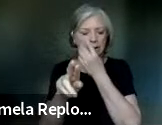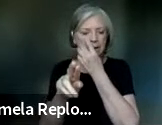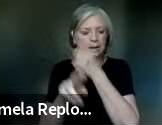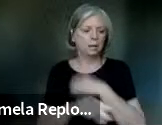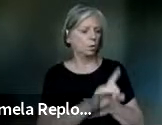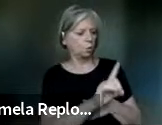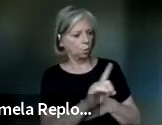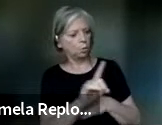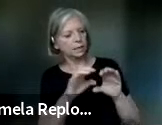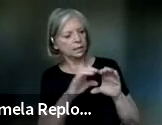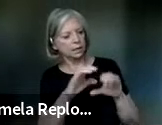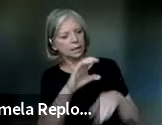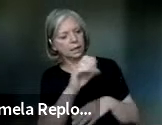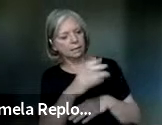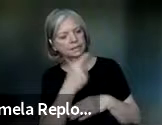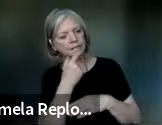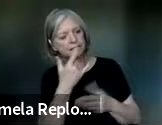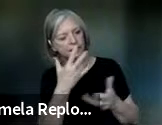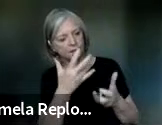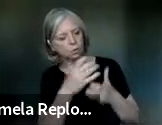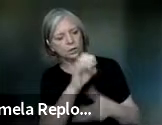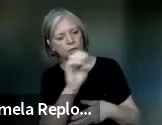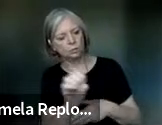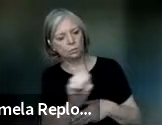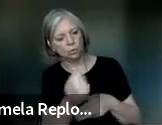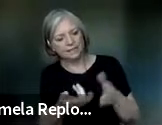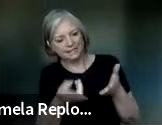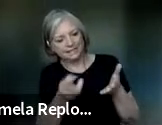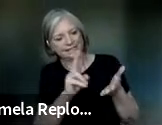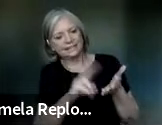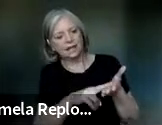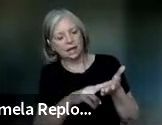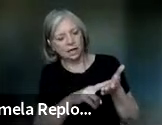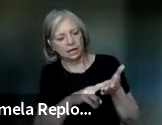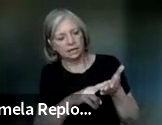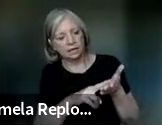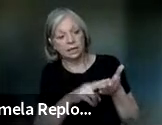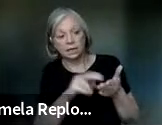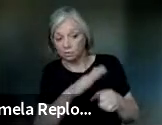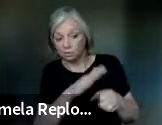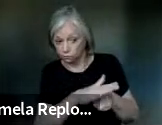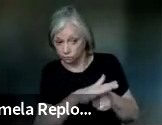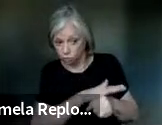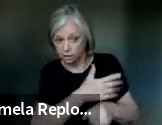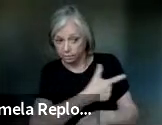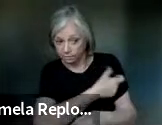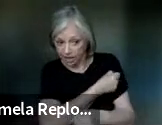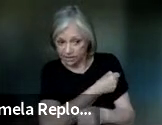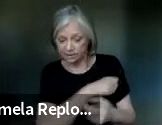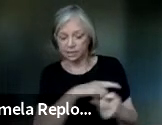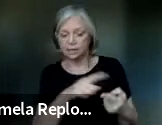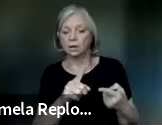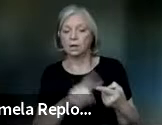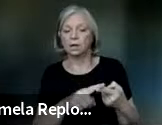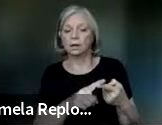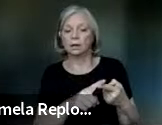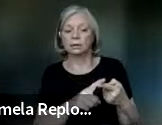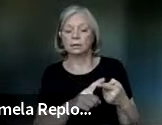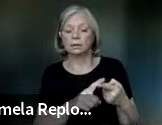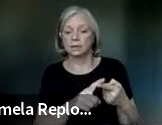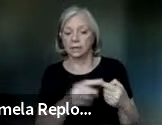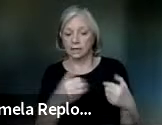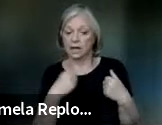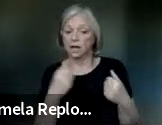for employees to sign that has 3 different options on it. One is that they're fully vaccinated with HR verification,